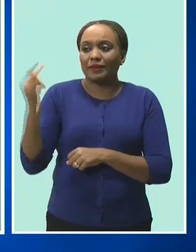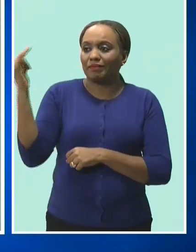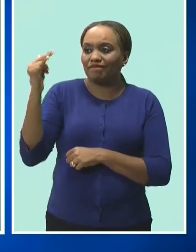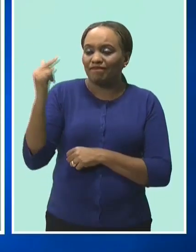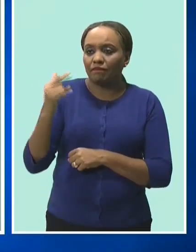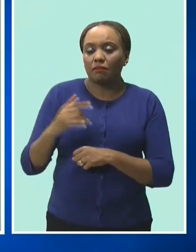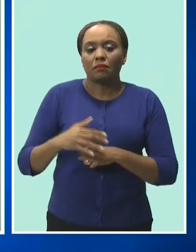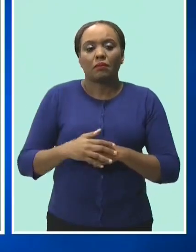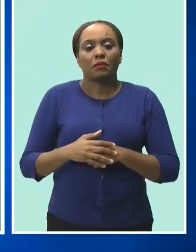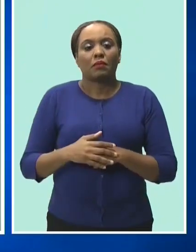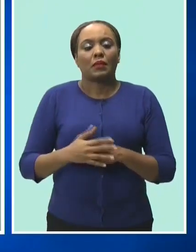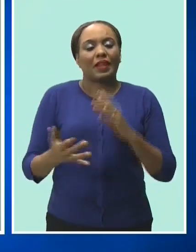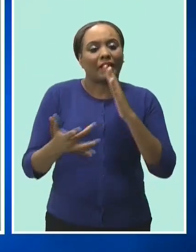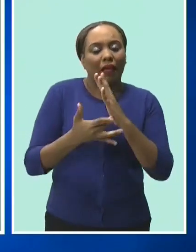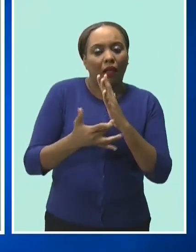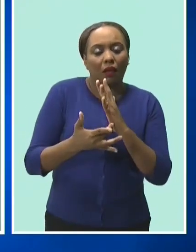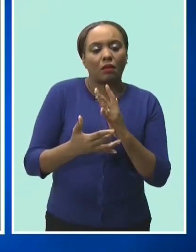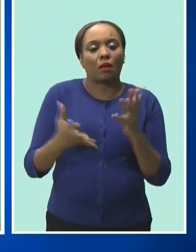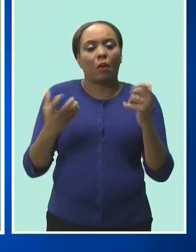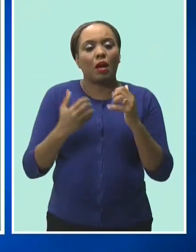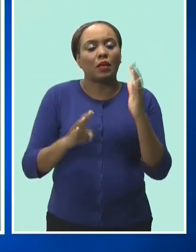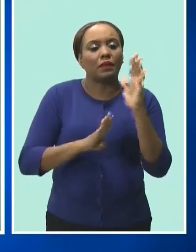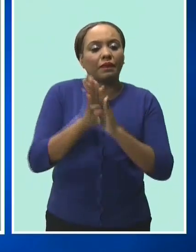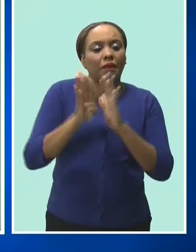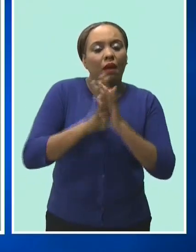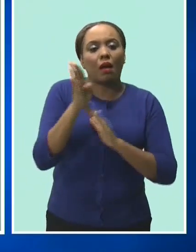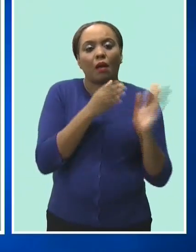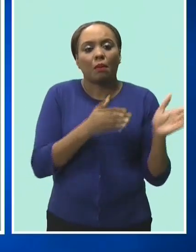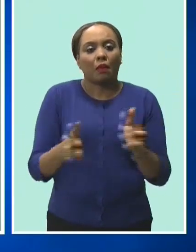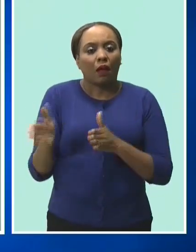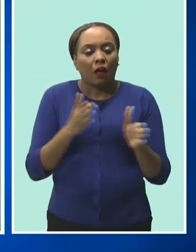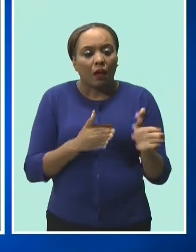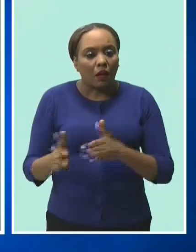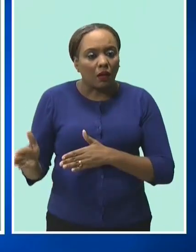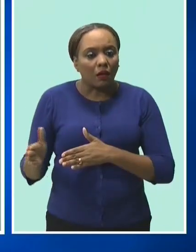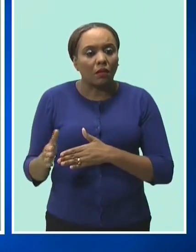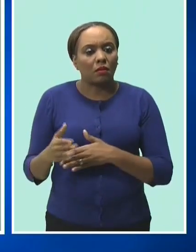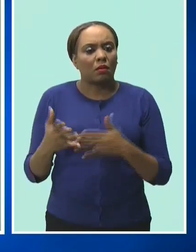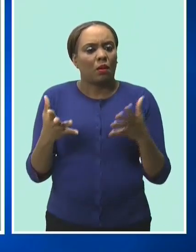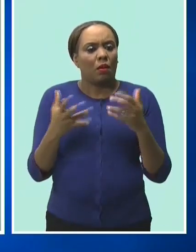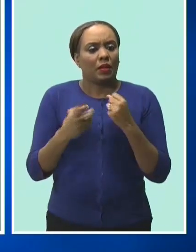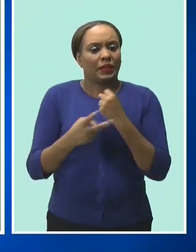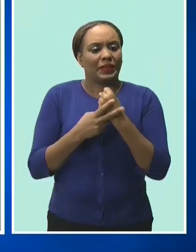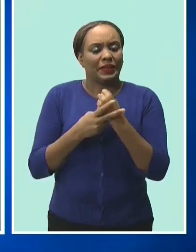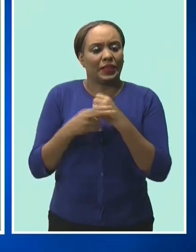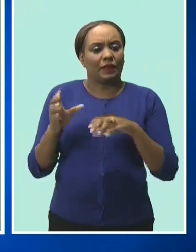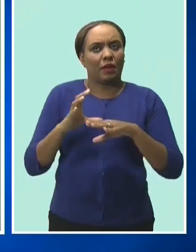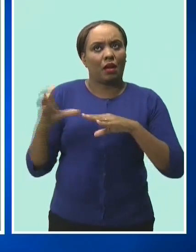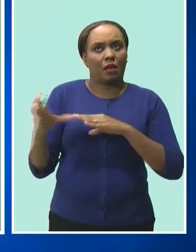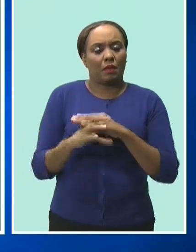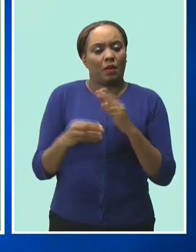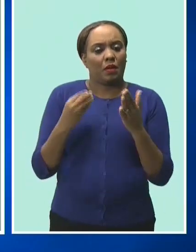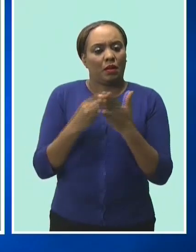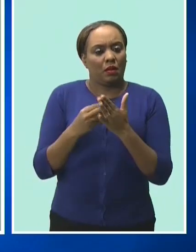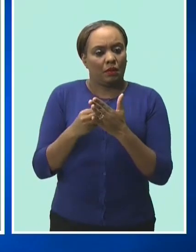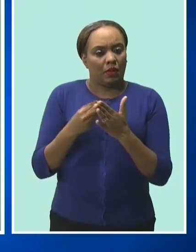view to helping develop a plan aimed at saving the region money and making good on